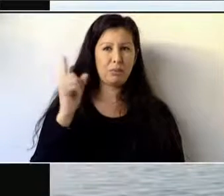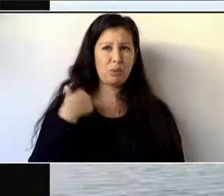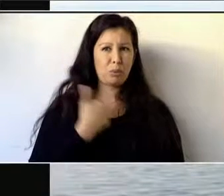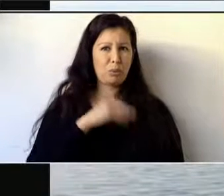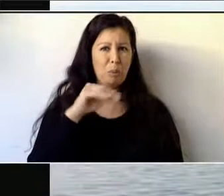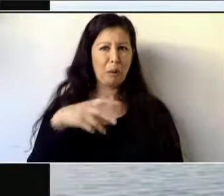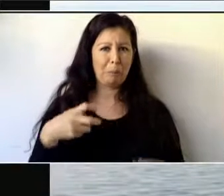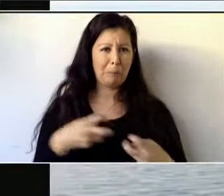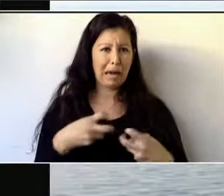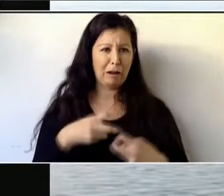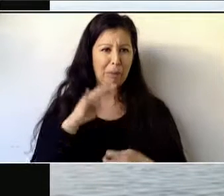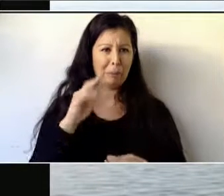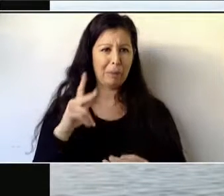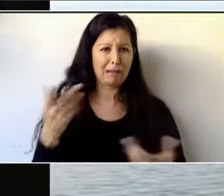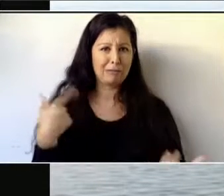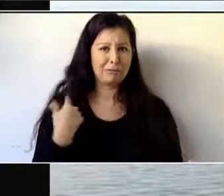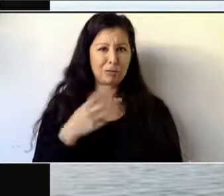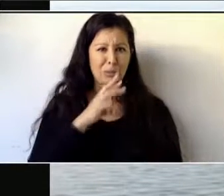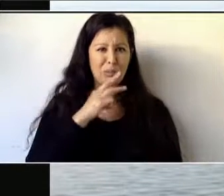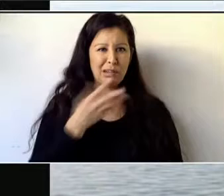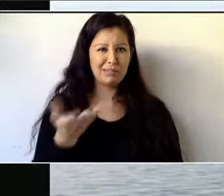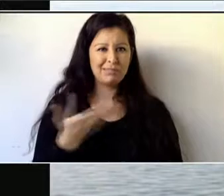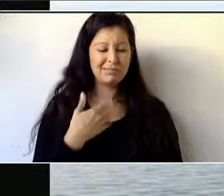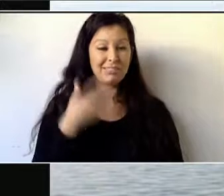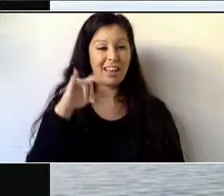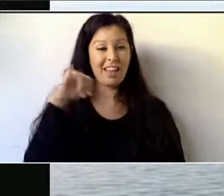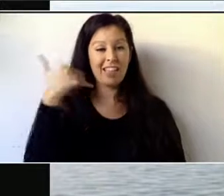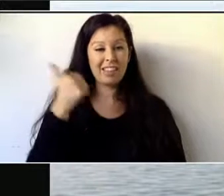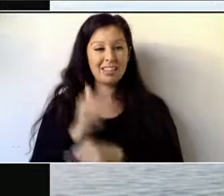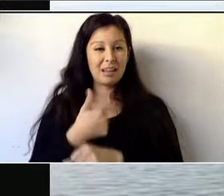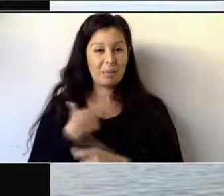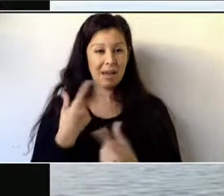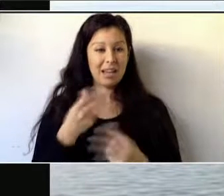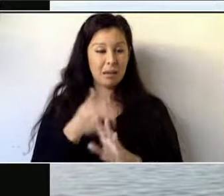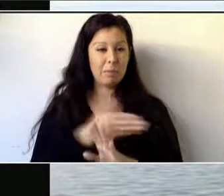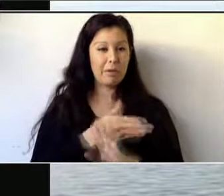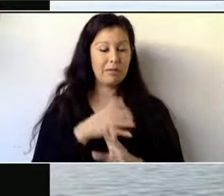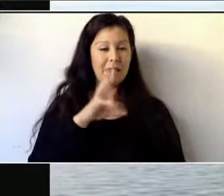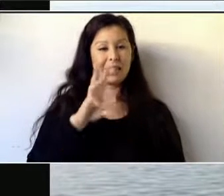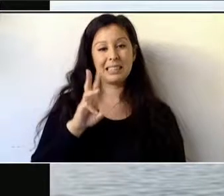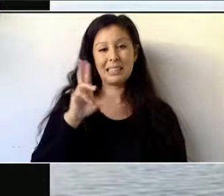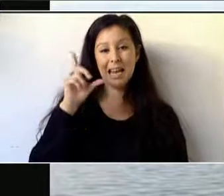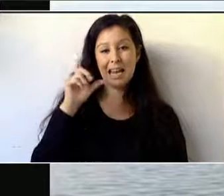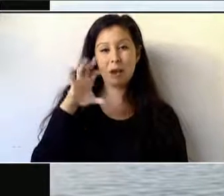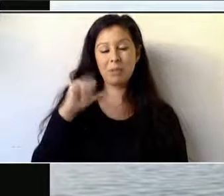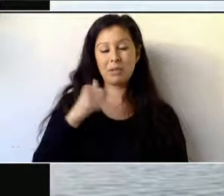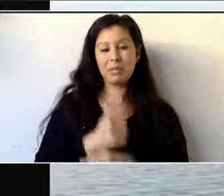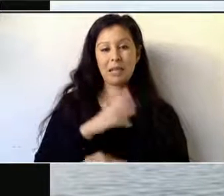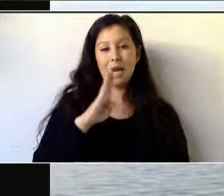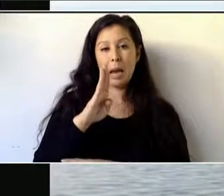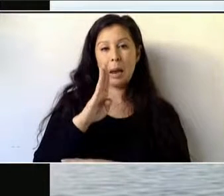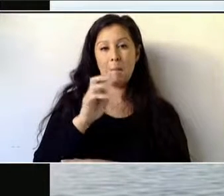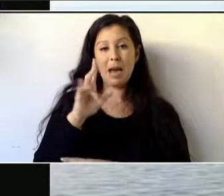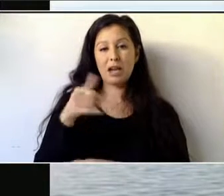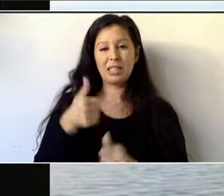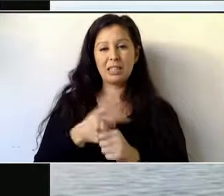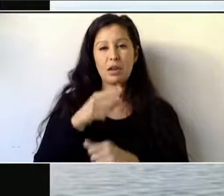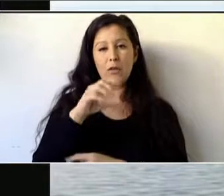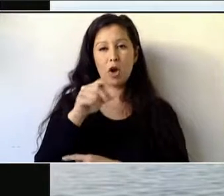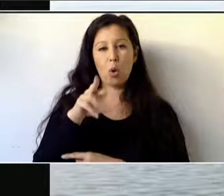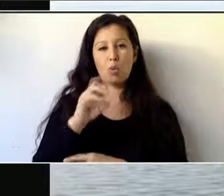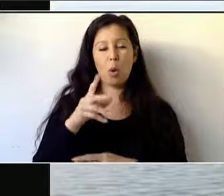put the battery pack? Because like with the other setup that I did, that we, the six camera setup, the batteries were the GoPro batteries.